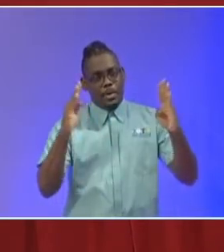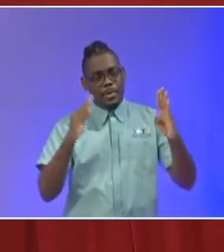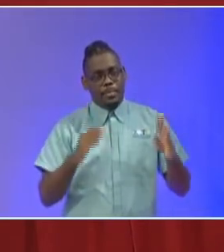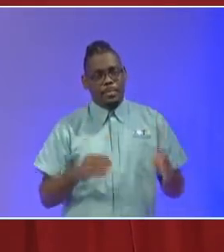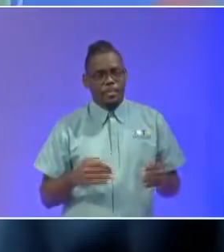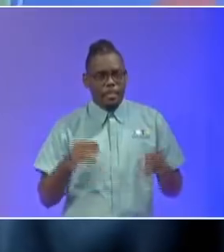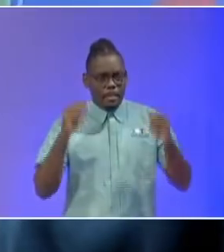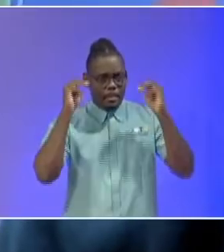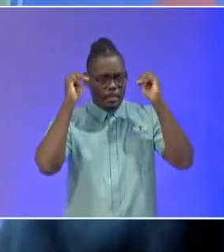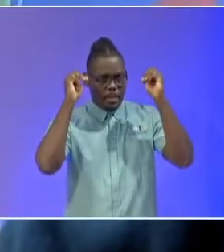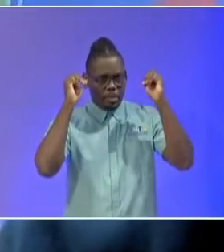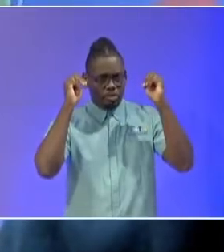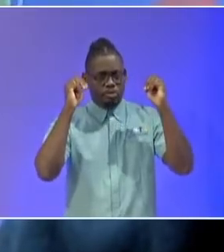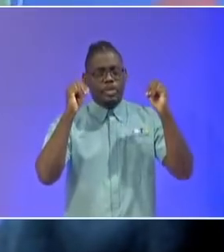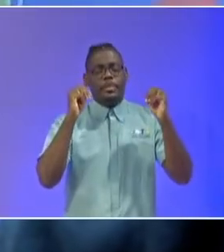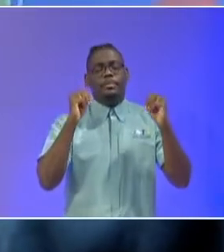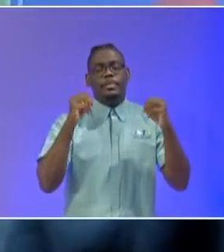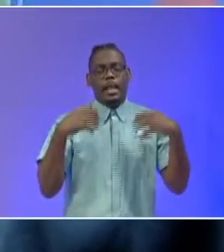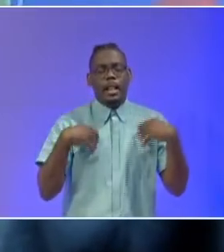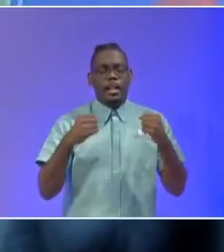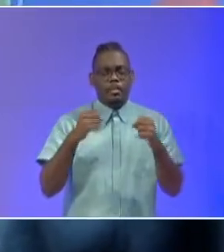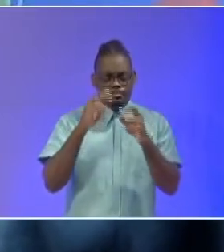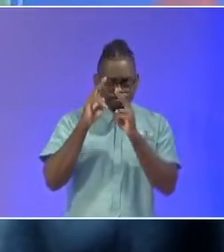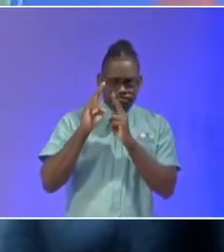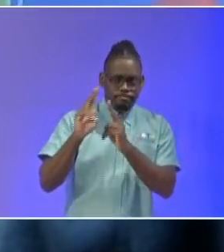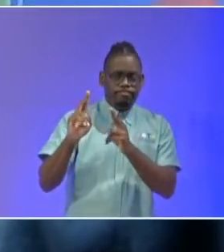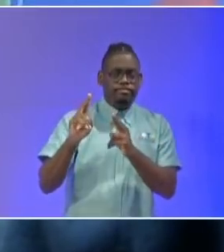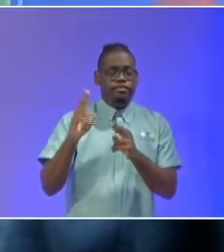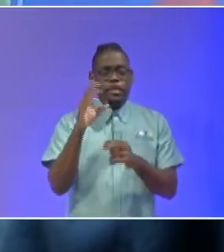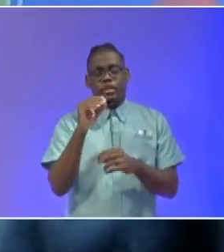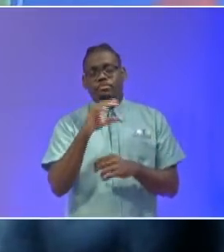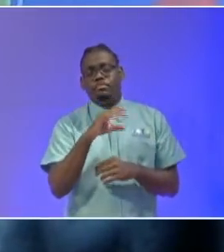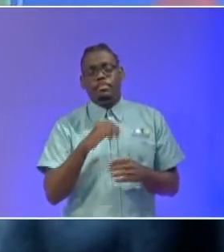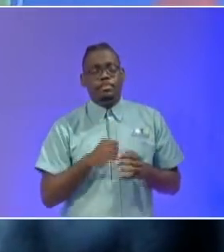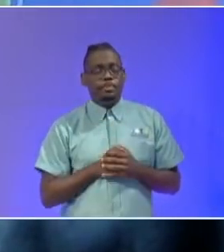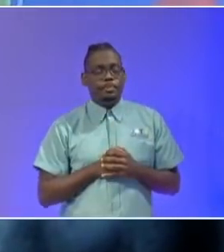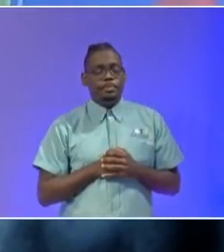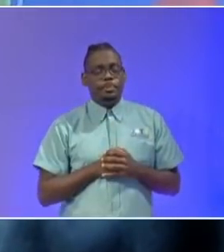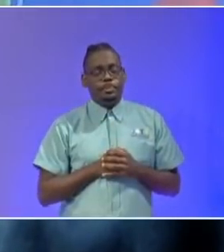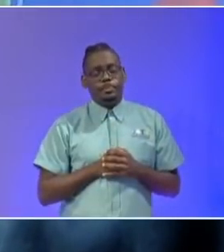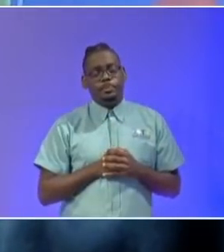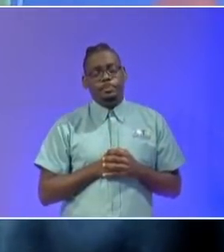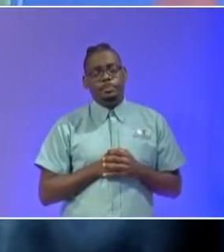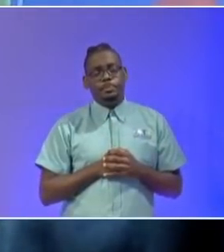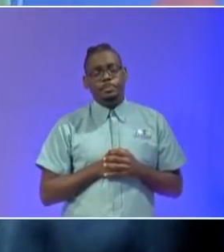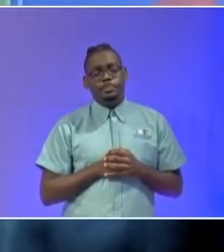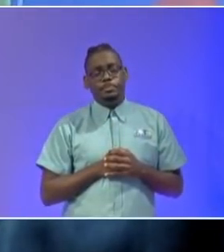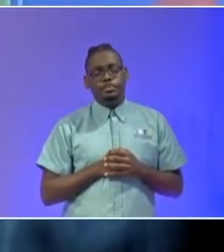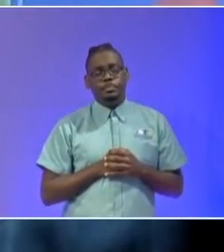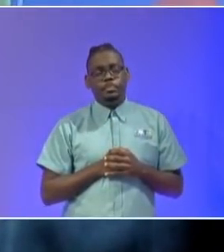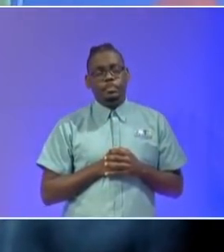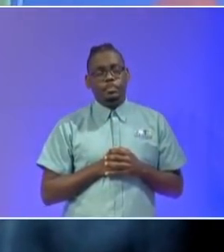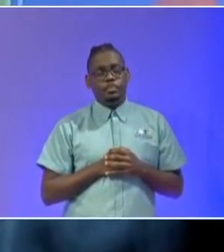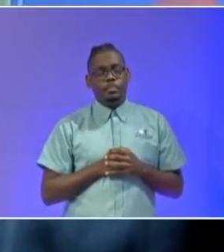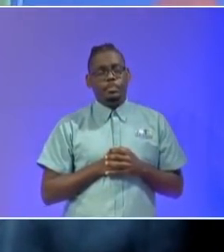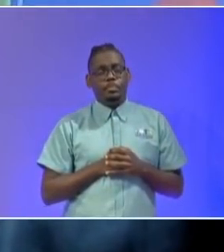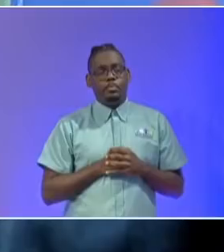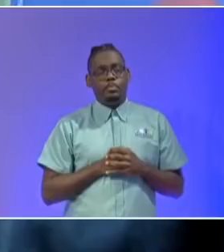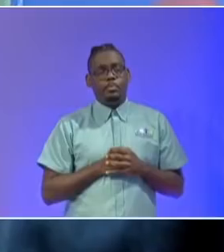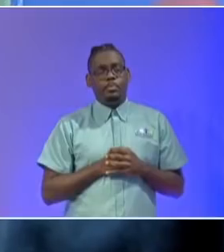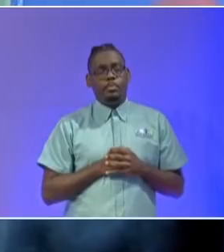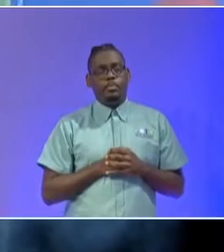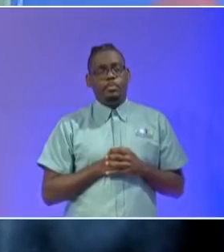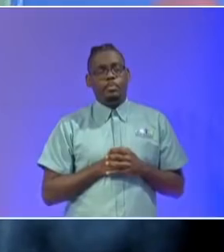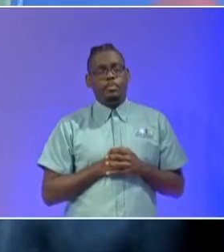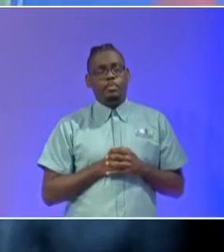first question to you. In terms of, I'm not necessarily looking at the legislative side of the issue of the public sector safe zone plan, as you